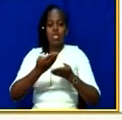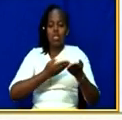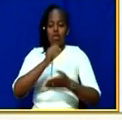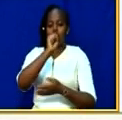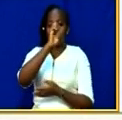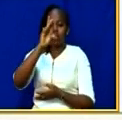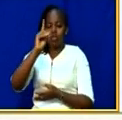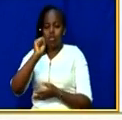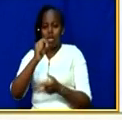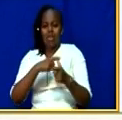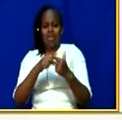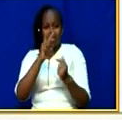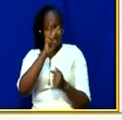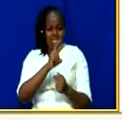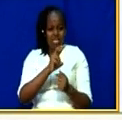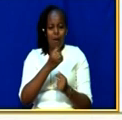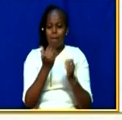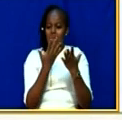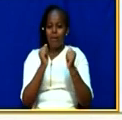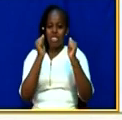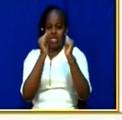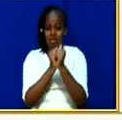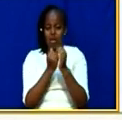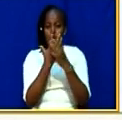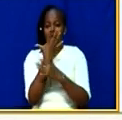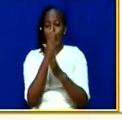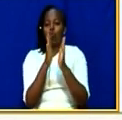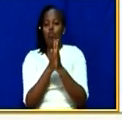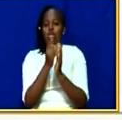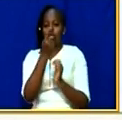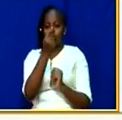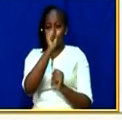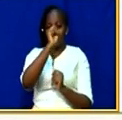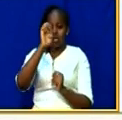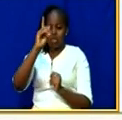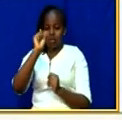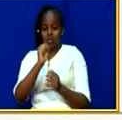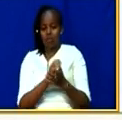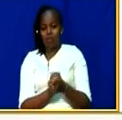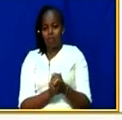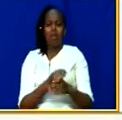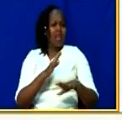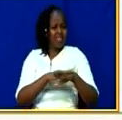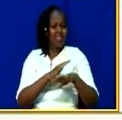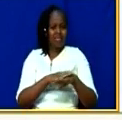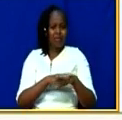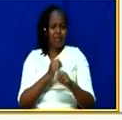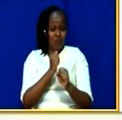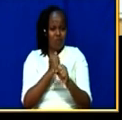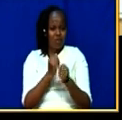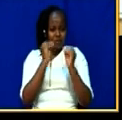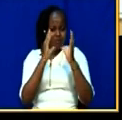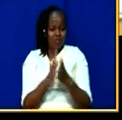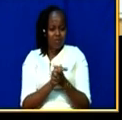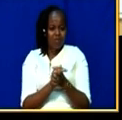find at least 10 crops with tiny seeds. That's a good one. They give